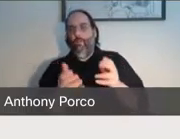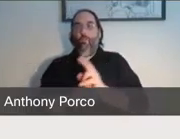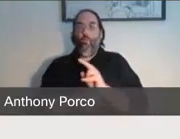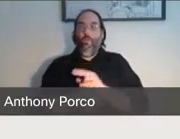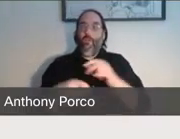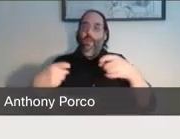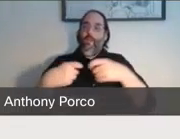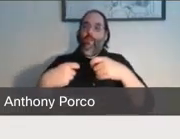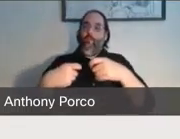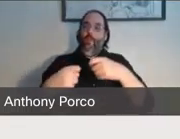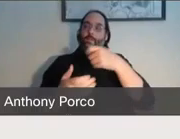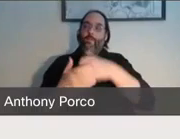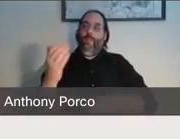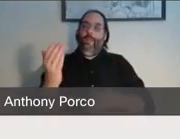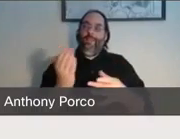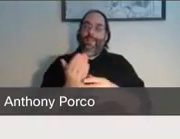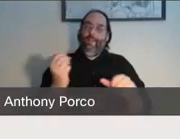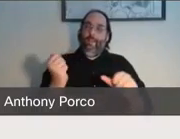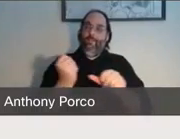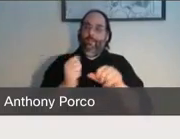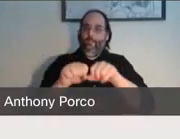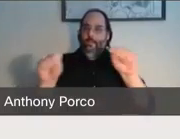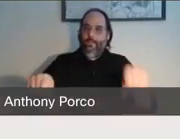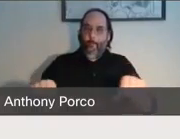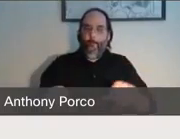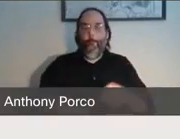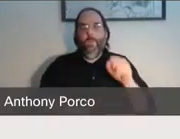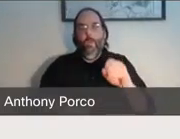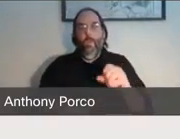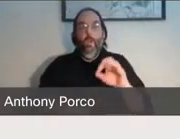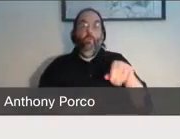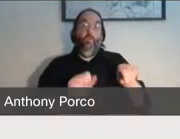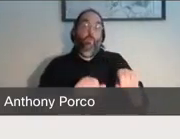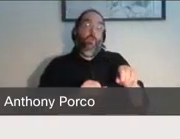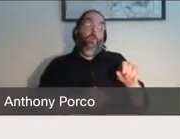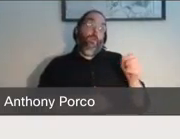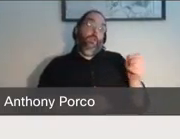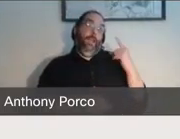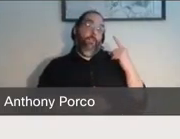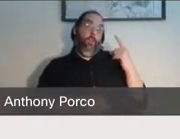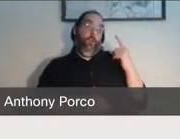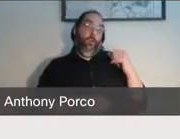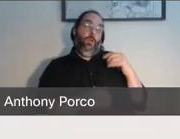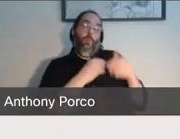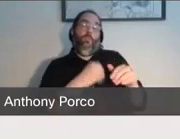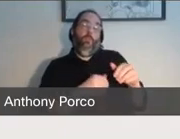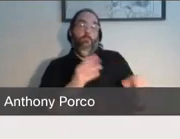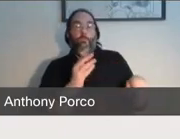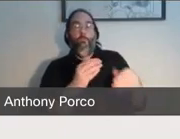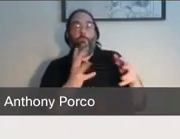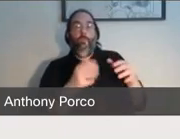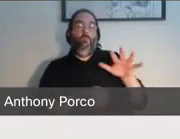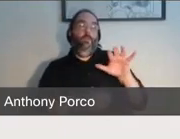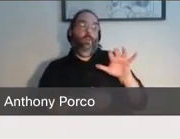electronic billing and technical assistance system. And so in FY20, we processed